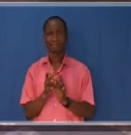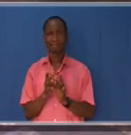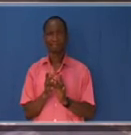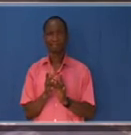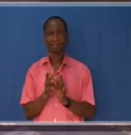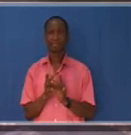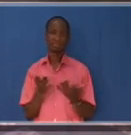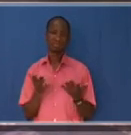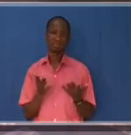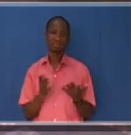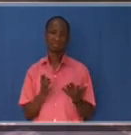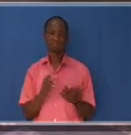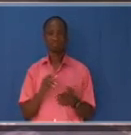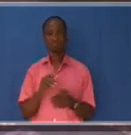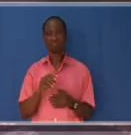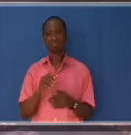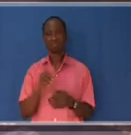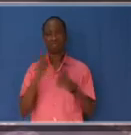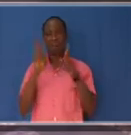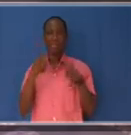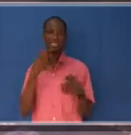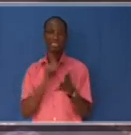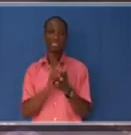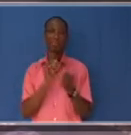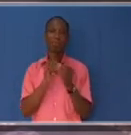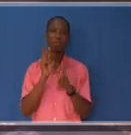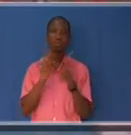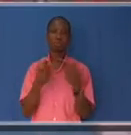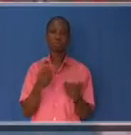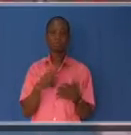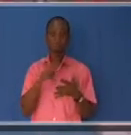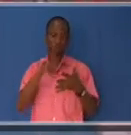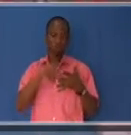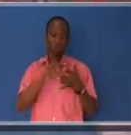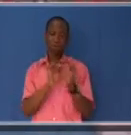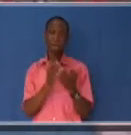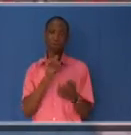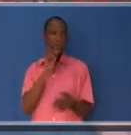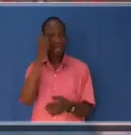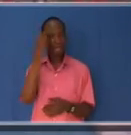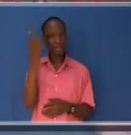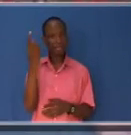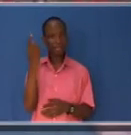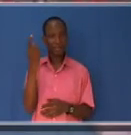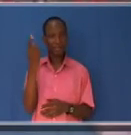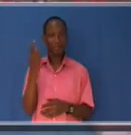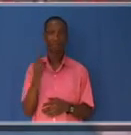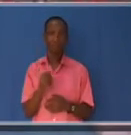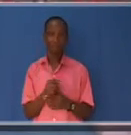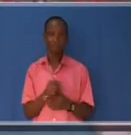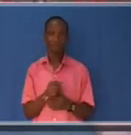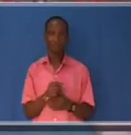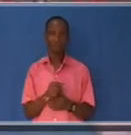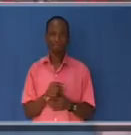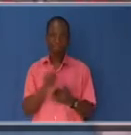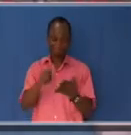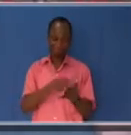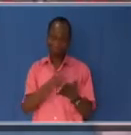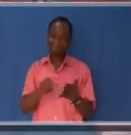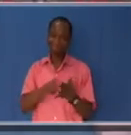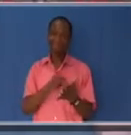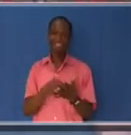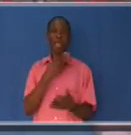me de enigie ne tie no boko enya no no anase muaye no so okọ asomafo nwuma